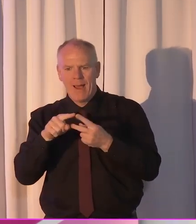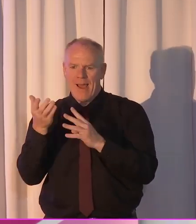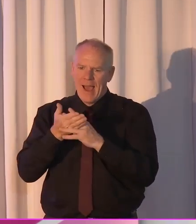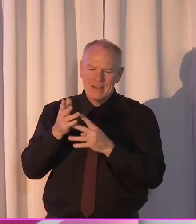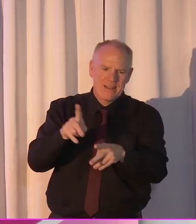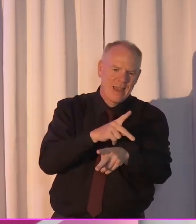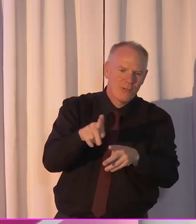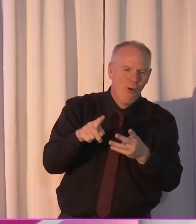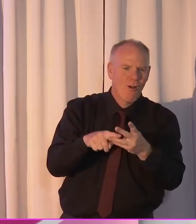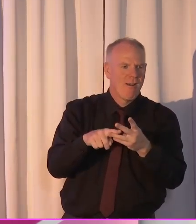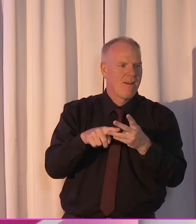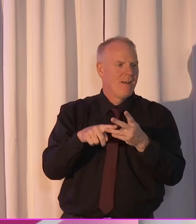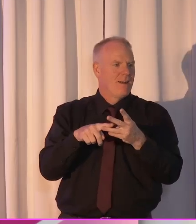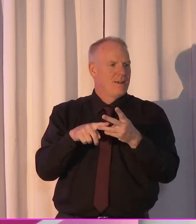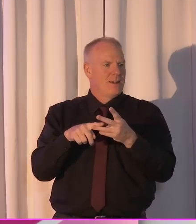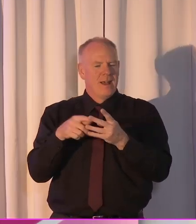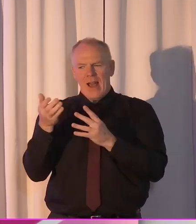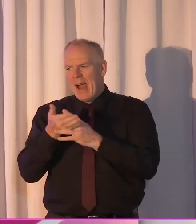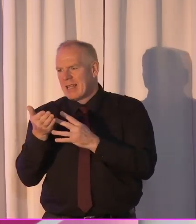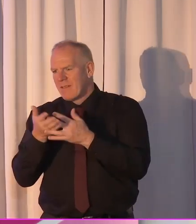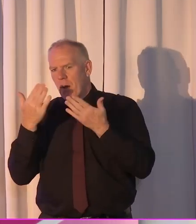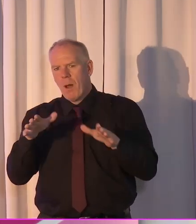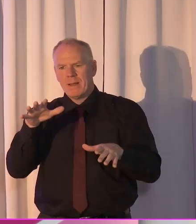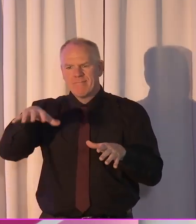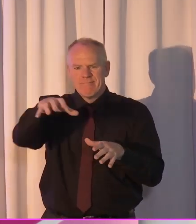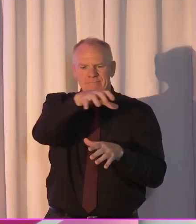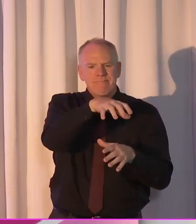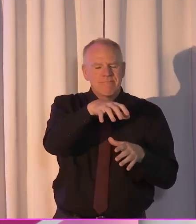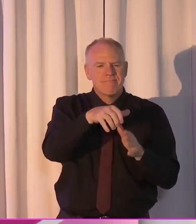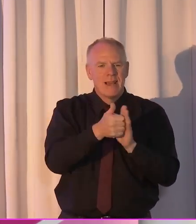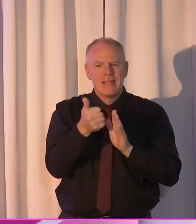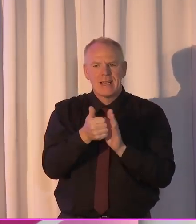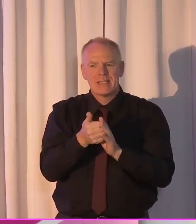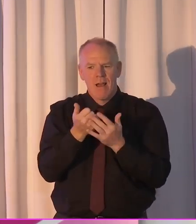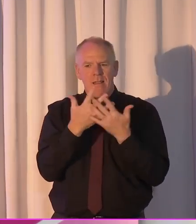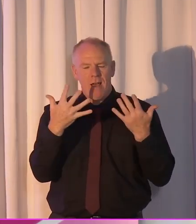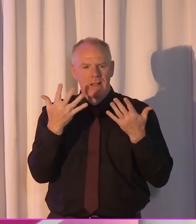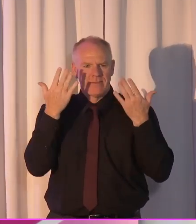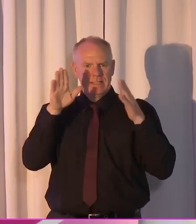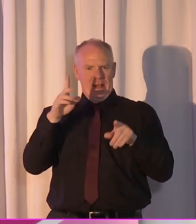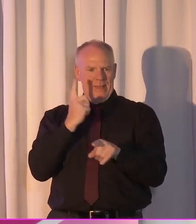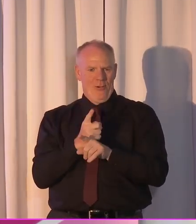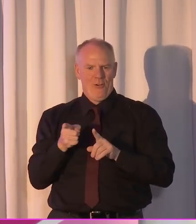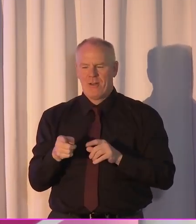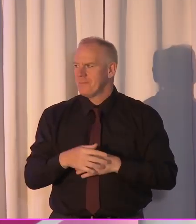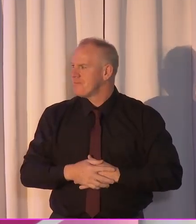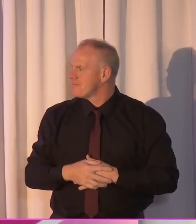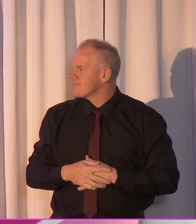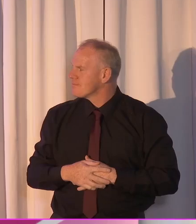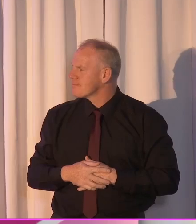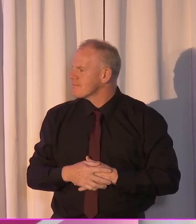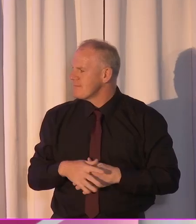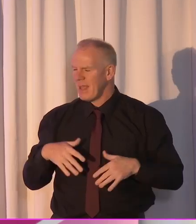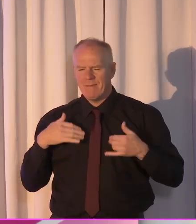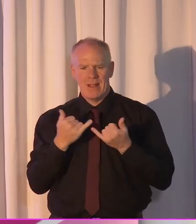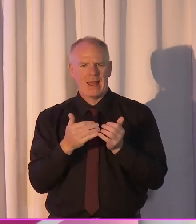the theatres, getting access to the public venues where we have many a display put on. And I do think